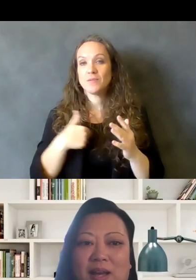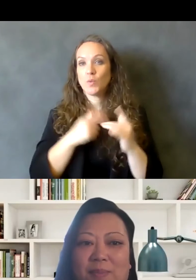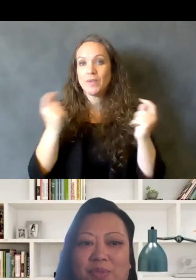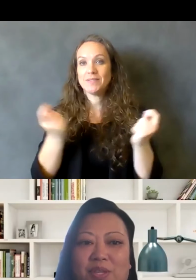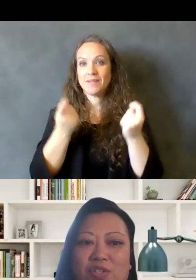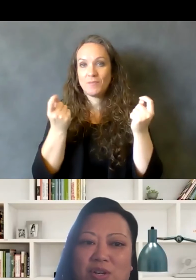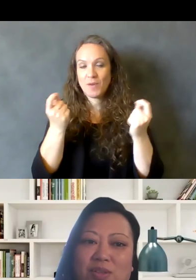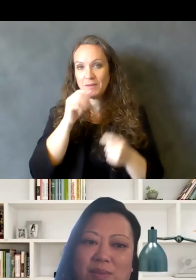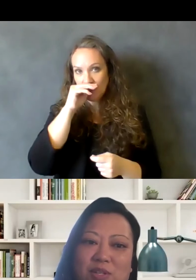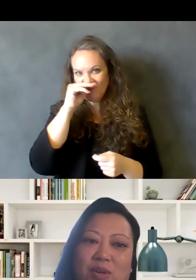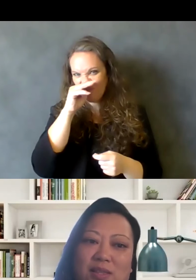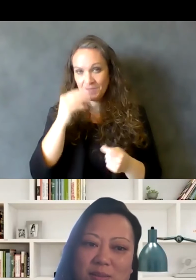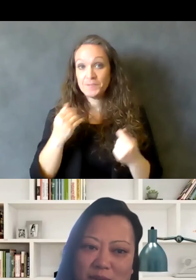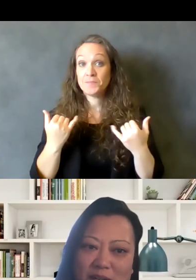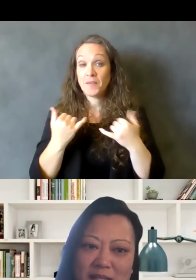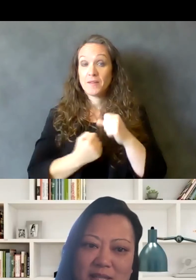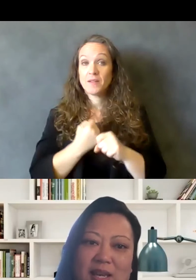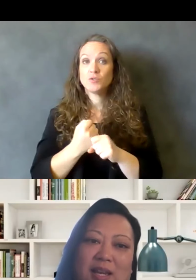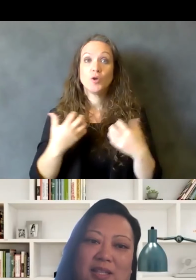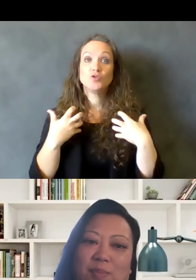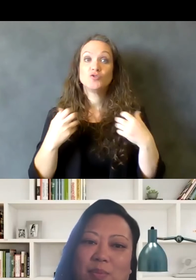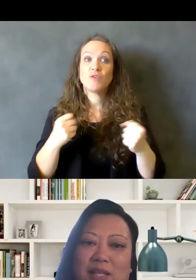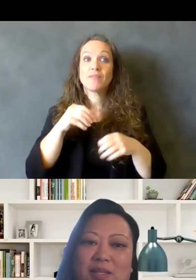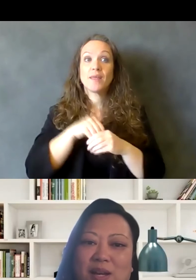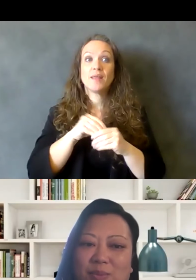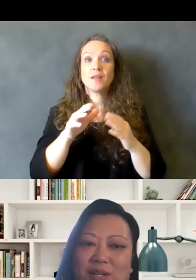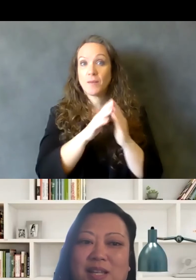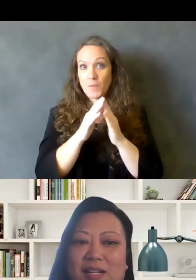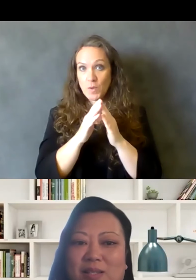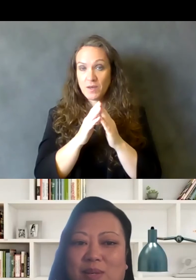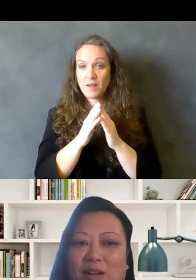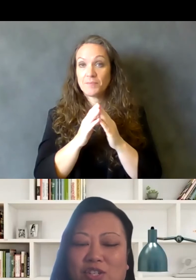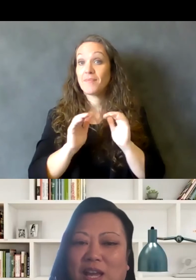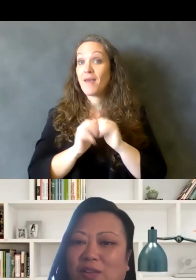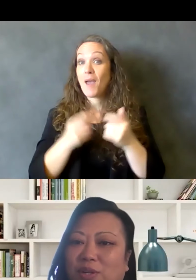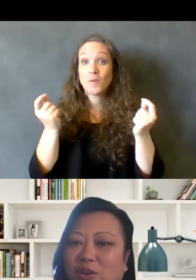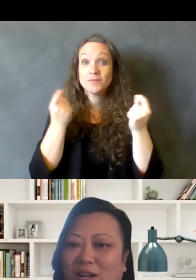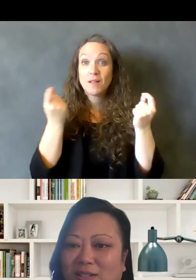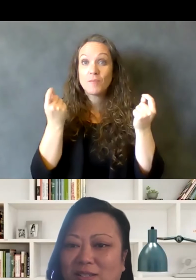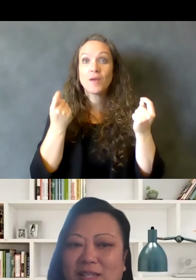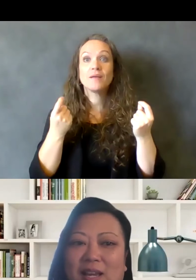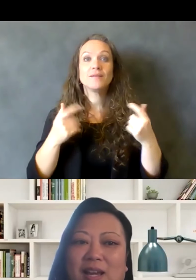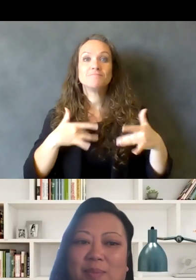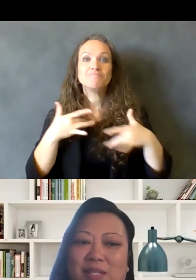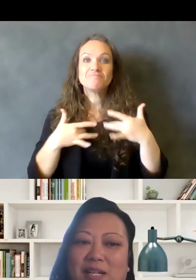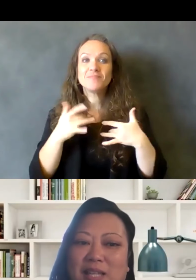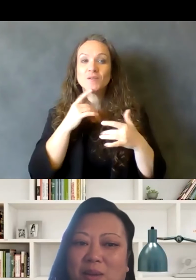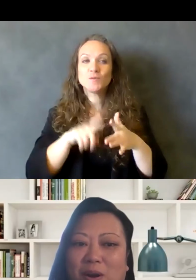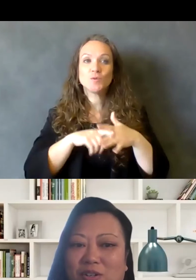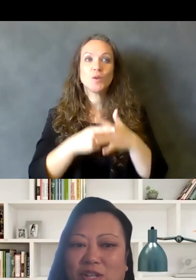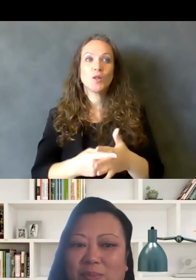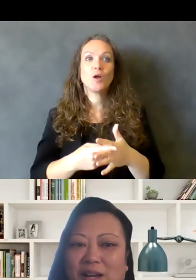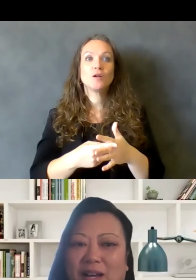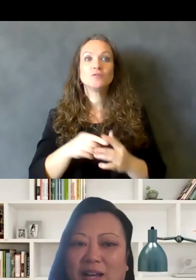Month. This year, the theme is Strengthen Communities. To commemorate this month, we're excited to be launching California Chronicles. It's an